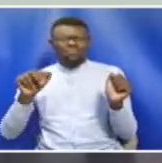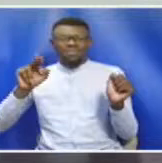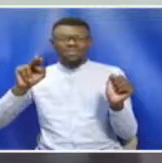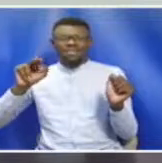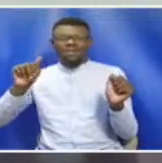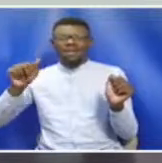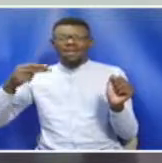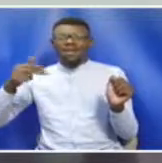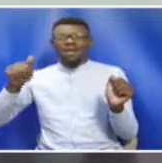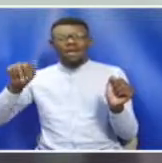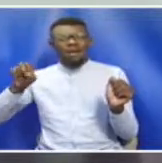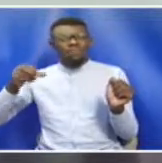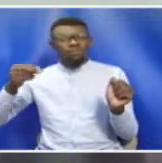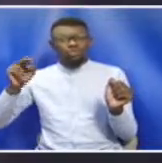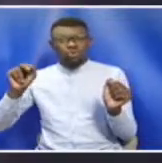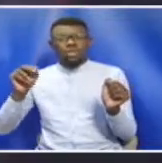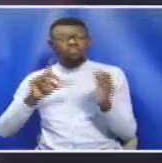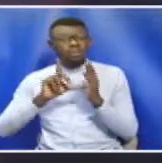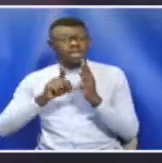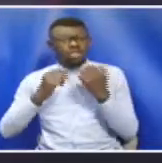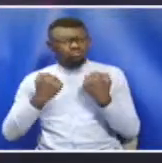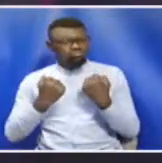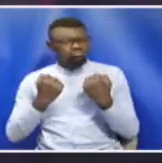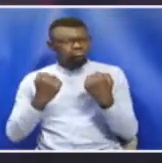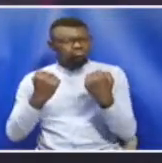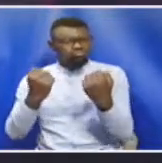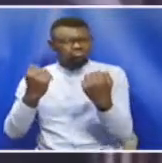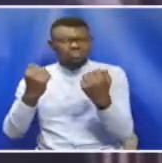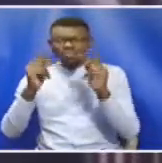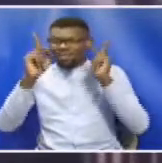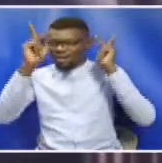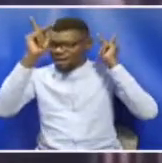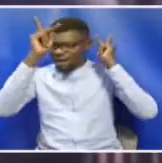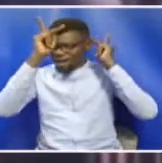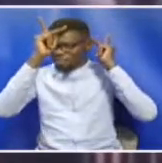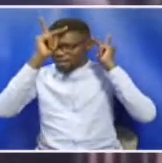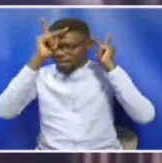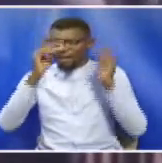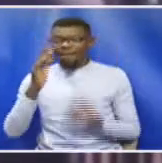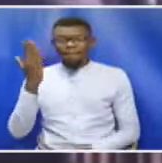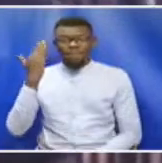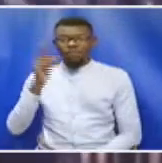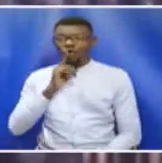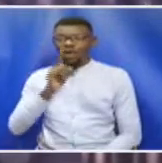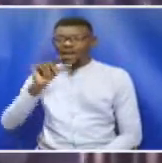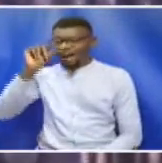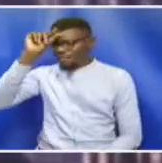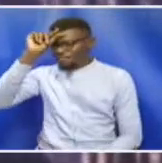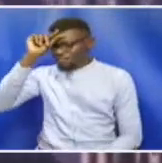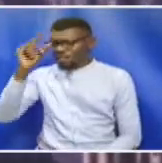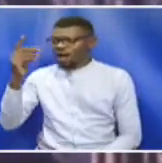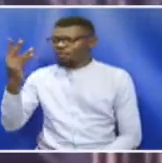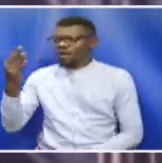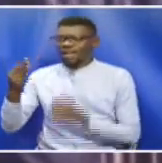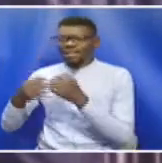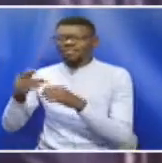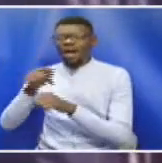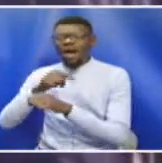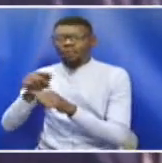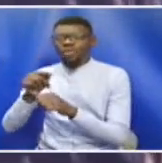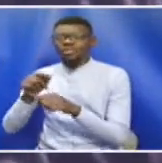Kakamega, and within the same 48 hours, he had given the government an ultimatum to produce Mboya's